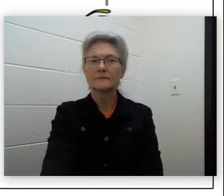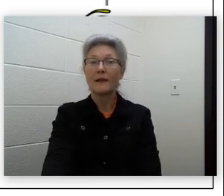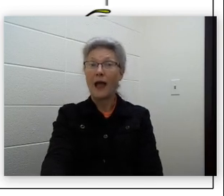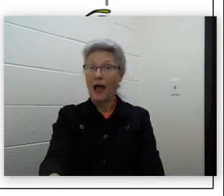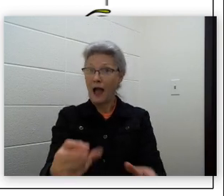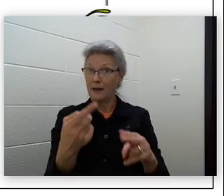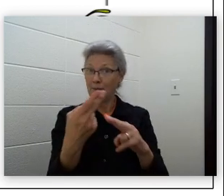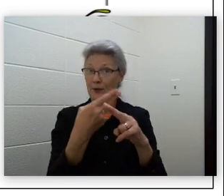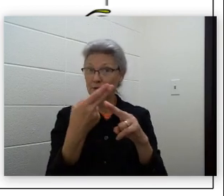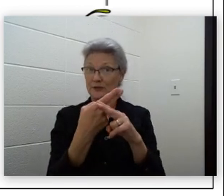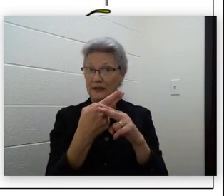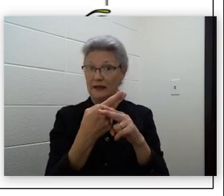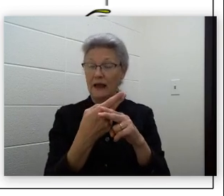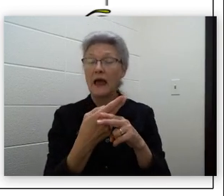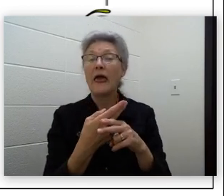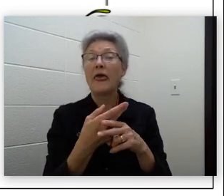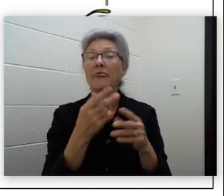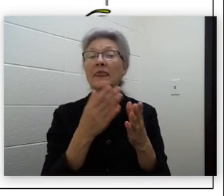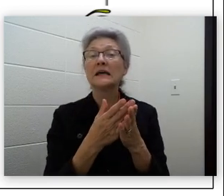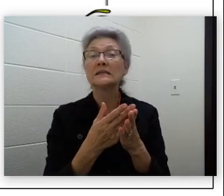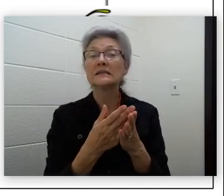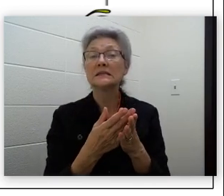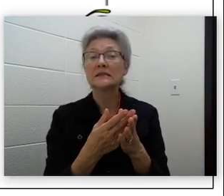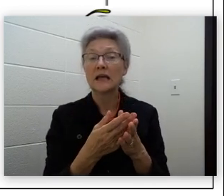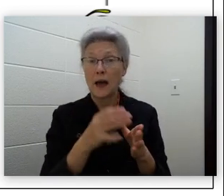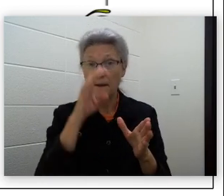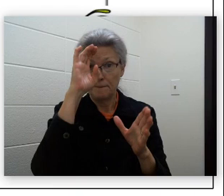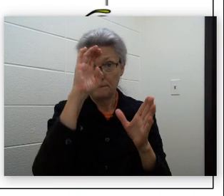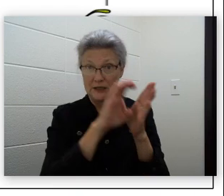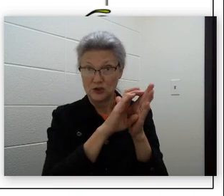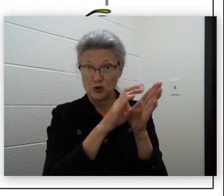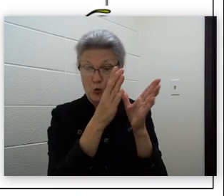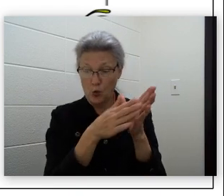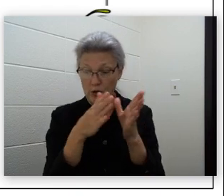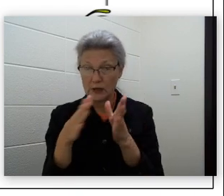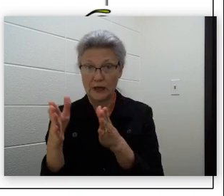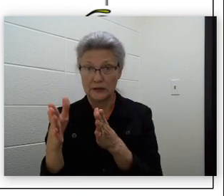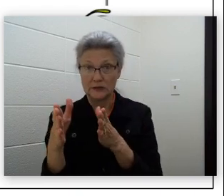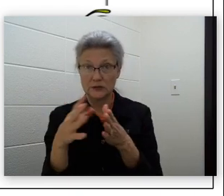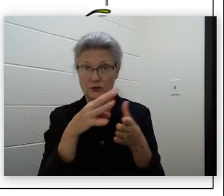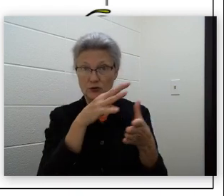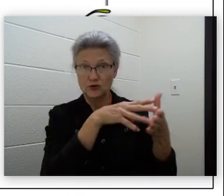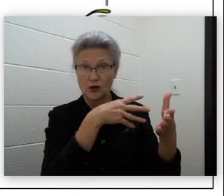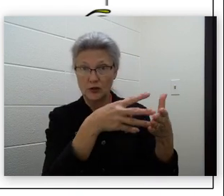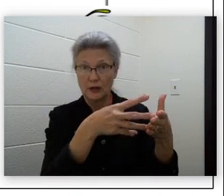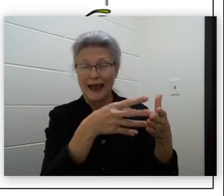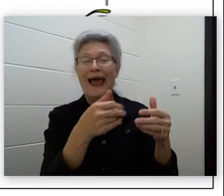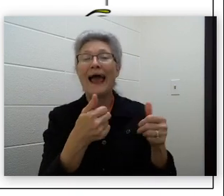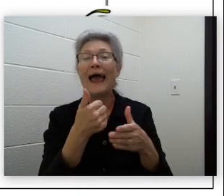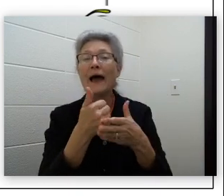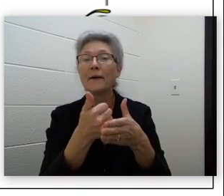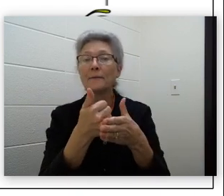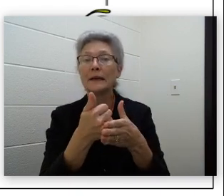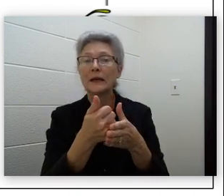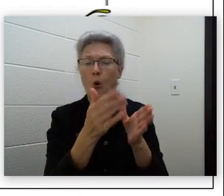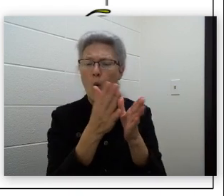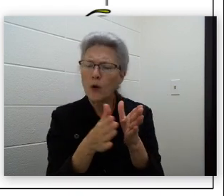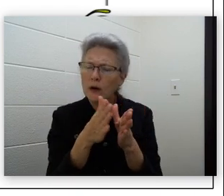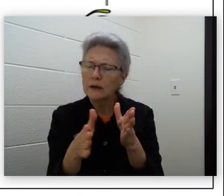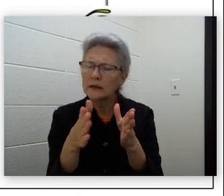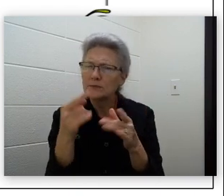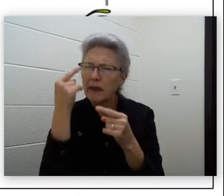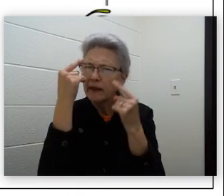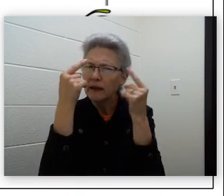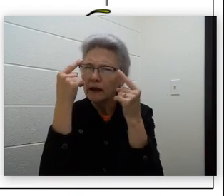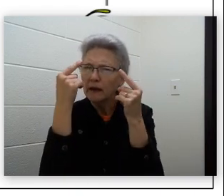I'm using the graphic organizer now to help me organize my thinking. Notice how this graphic organizer is